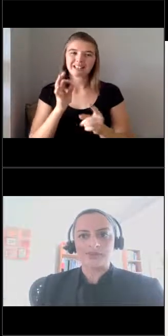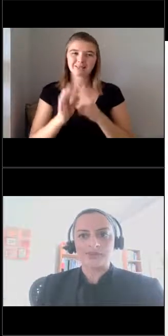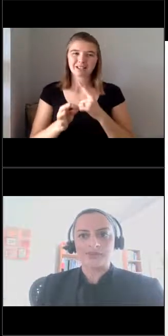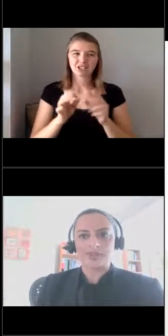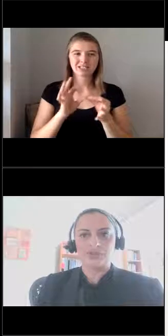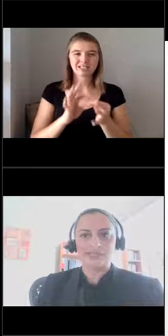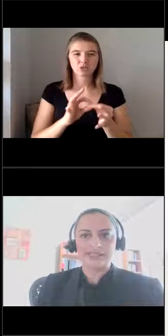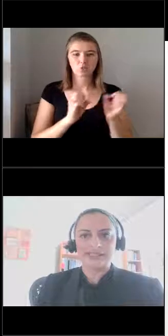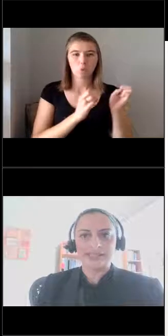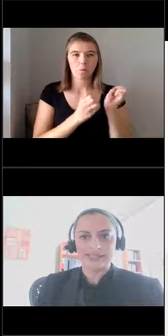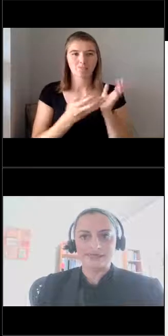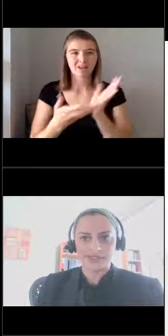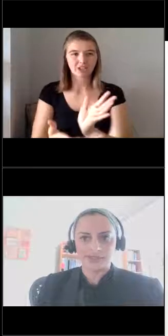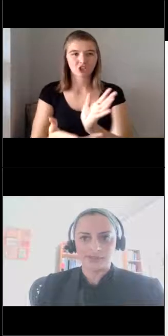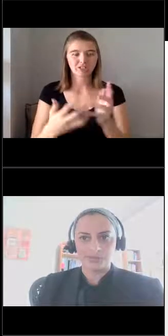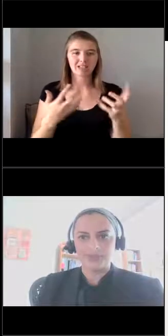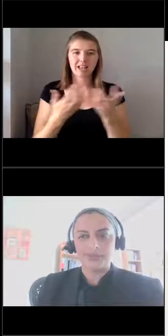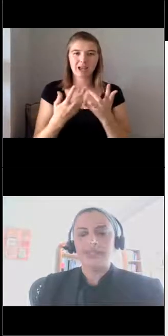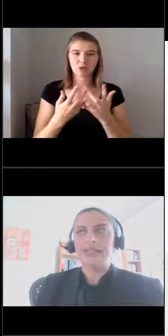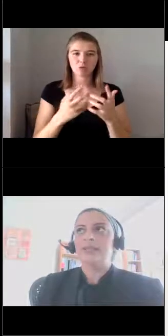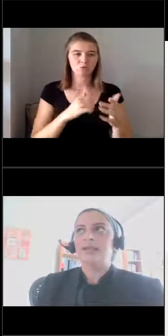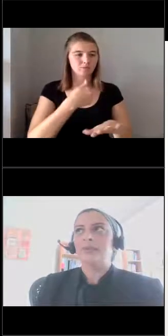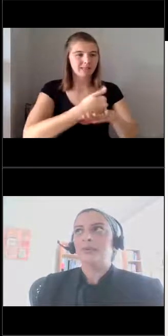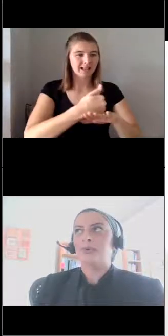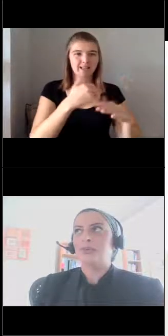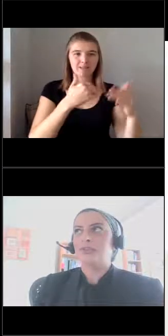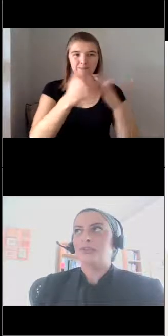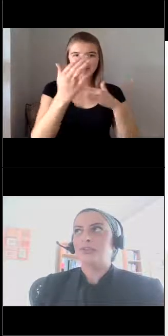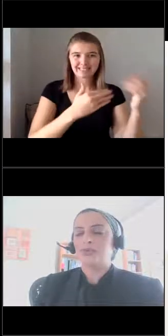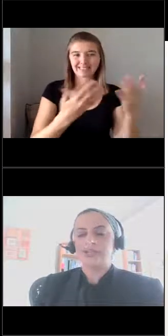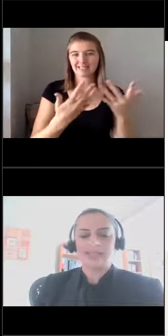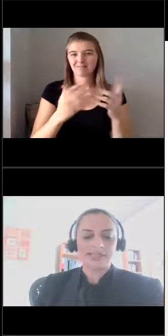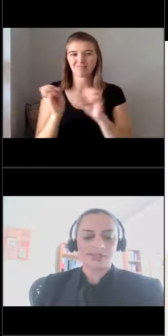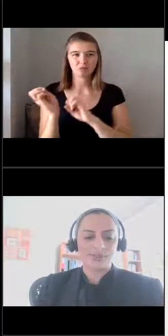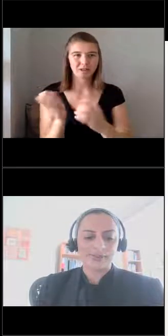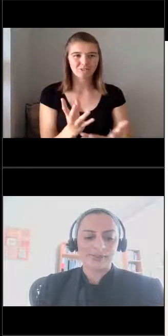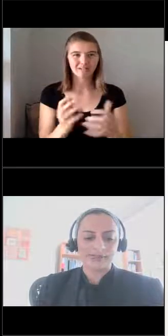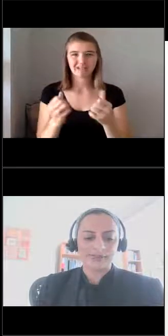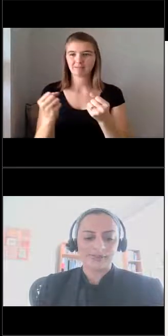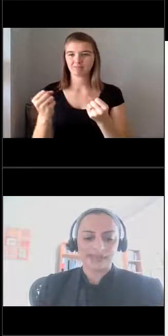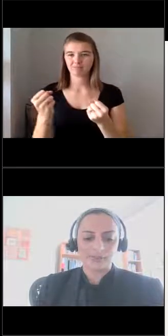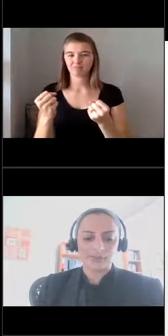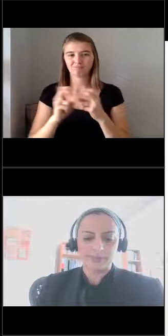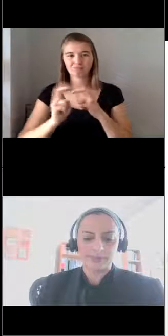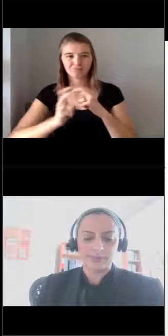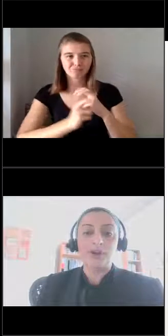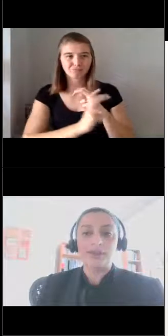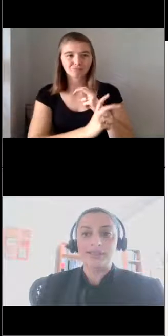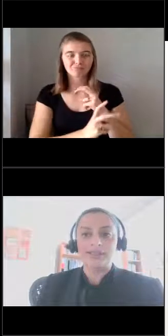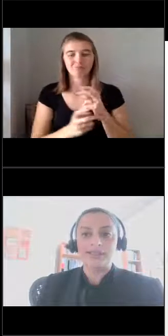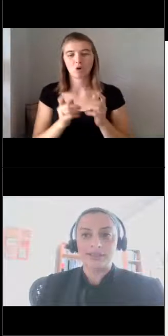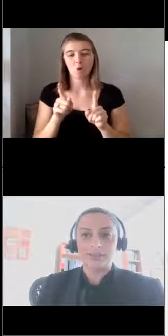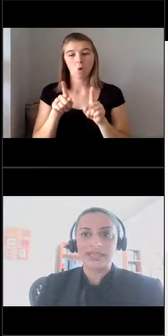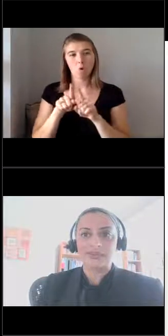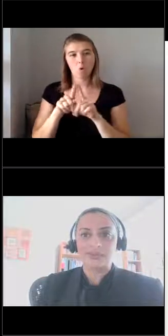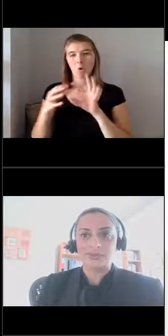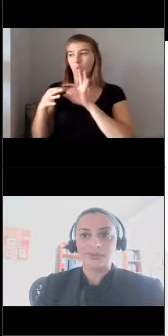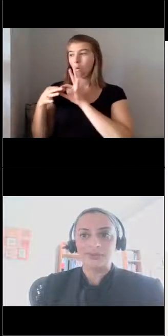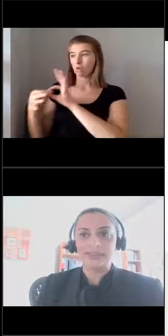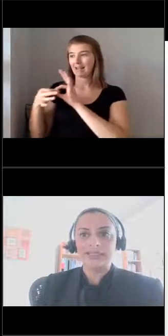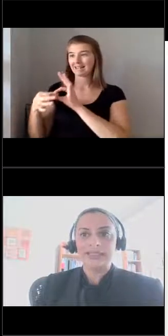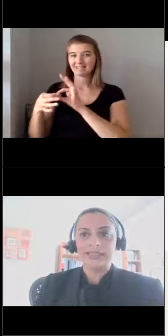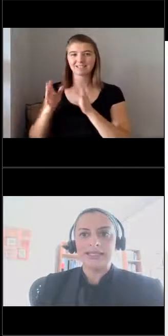up our infrastructure and facilities, for example. Also from an organization perspective, how the partners that we